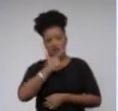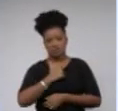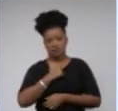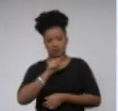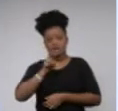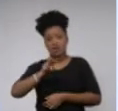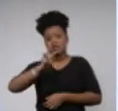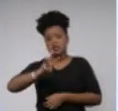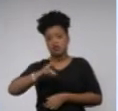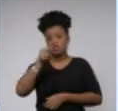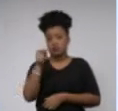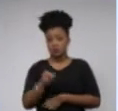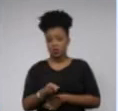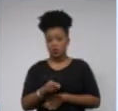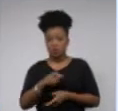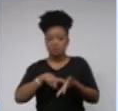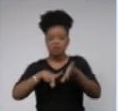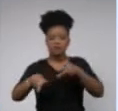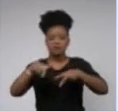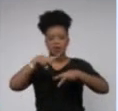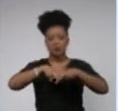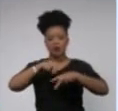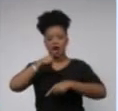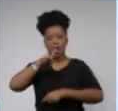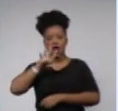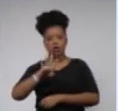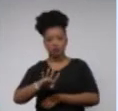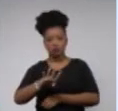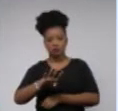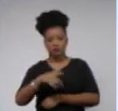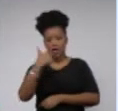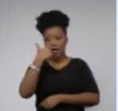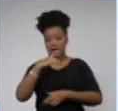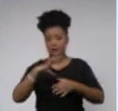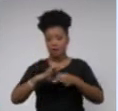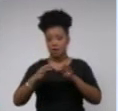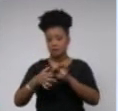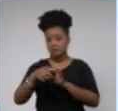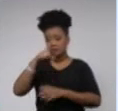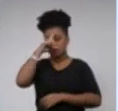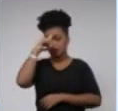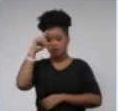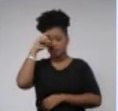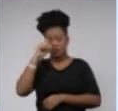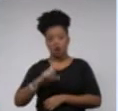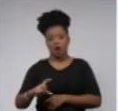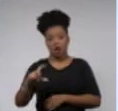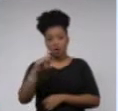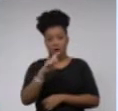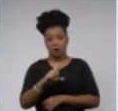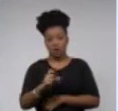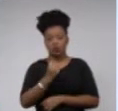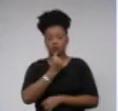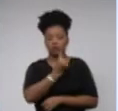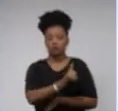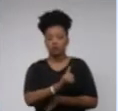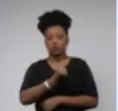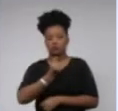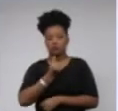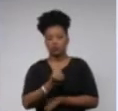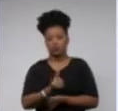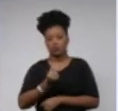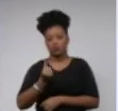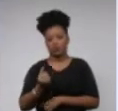Ávila, 14 from Havana, 1 each from the provinces of Artemisa, Santi Spiritus,